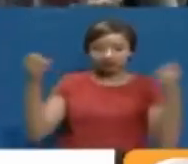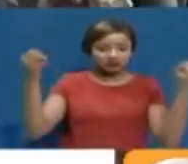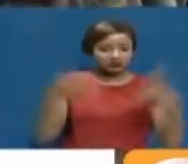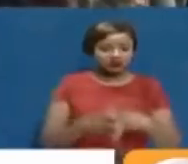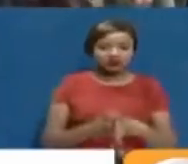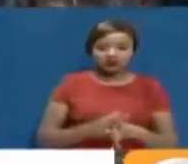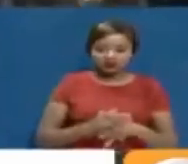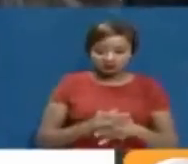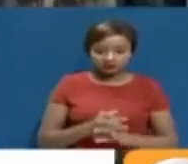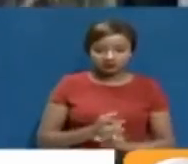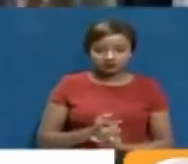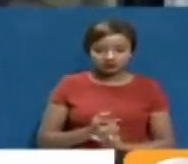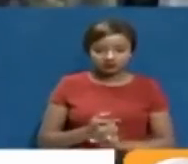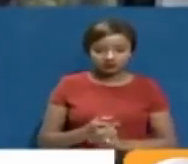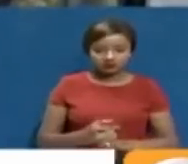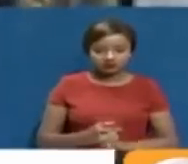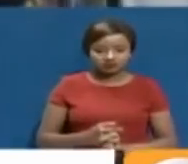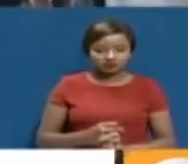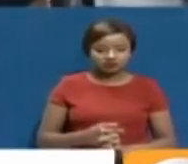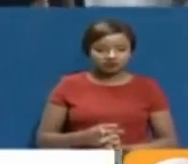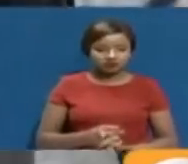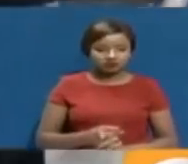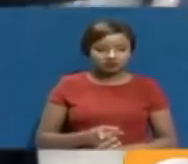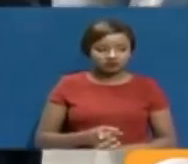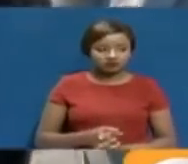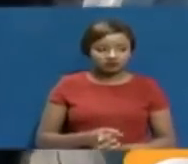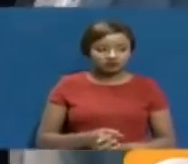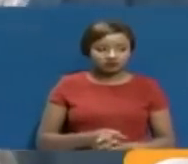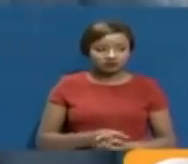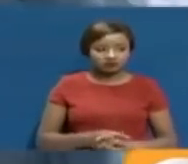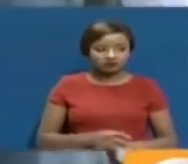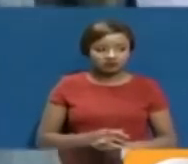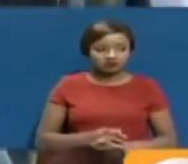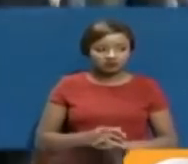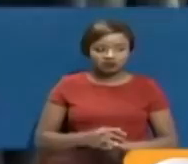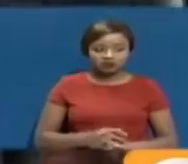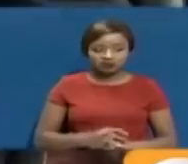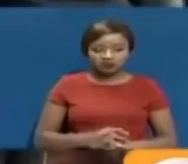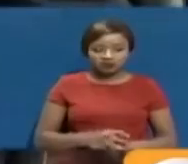indelible in the history books. Elfas Lagat, Citizen TV, Langata.